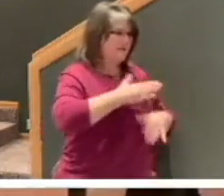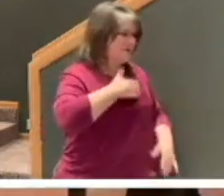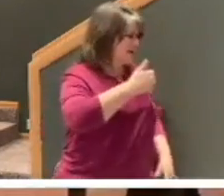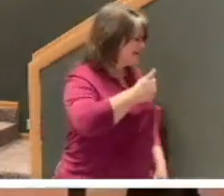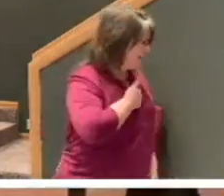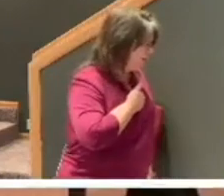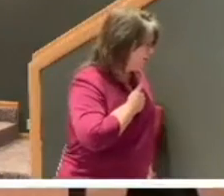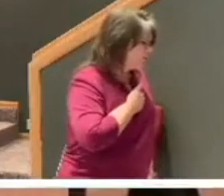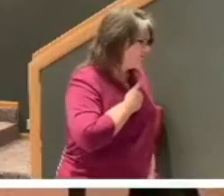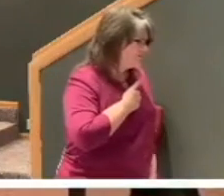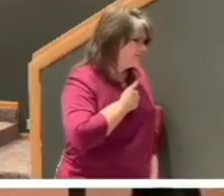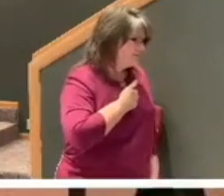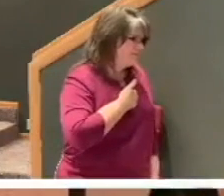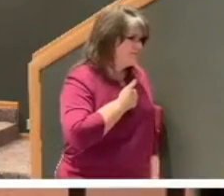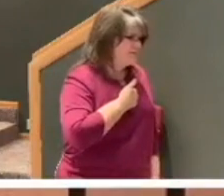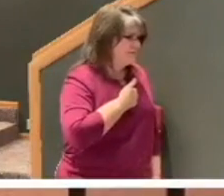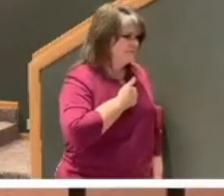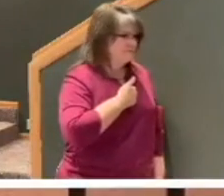myself.